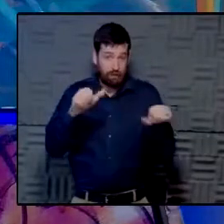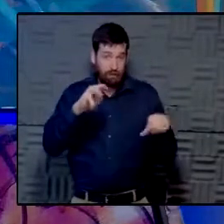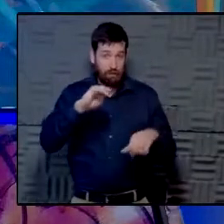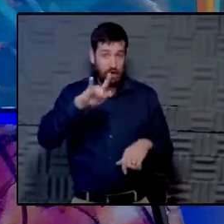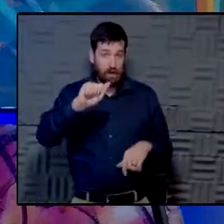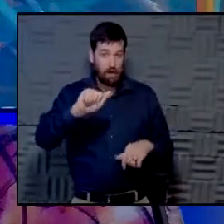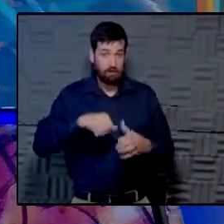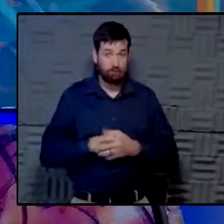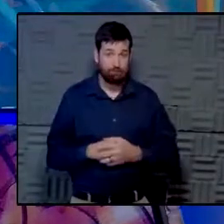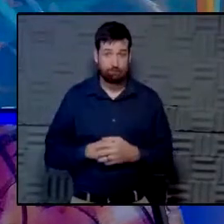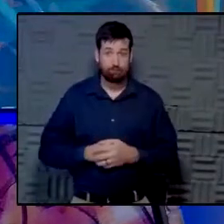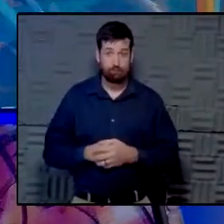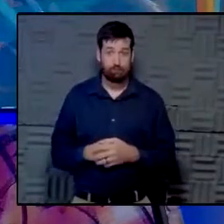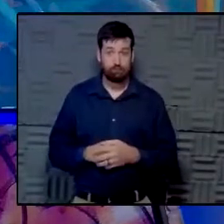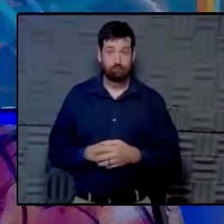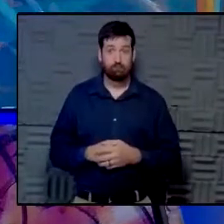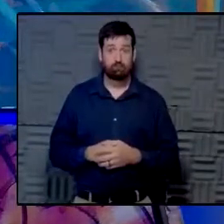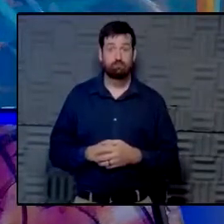questions?